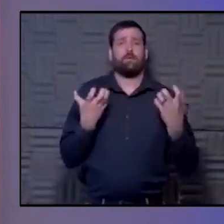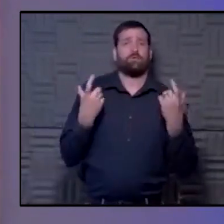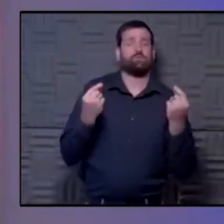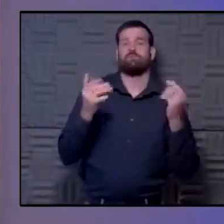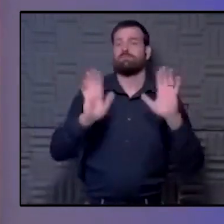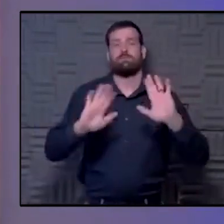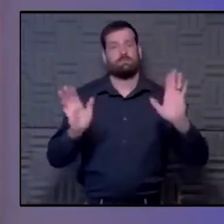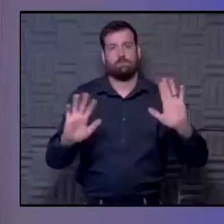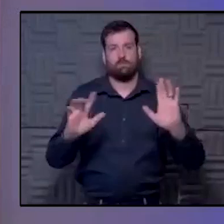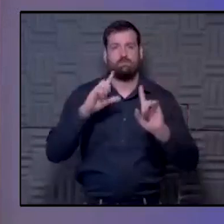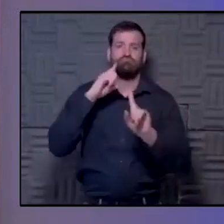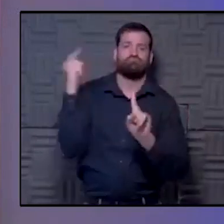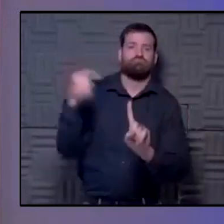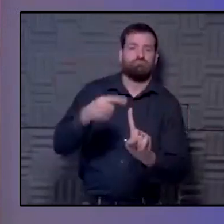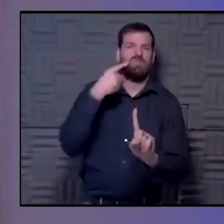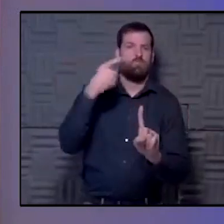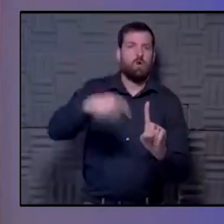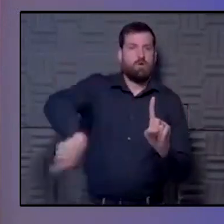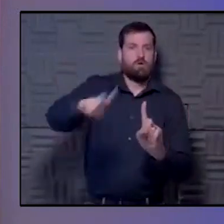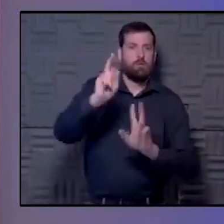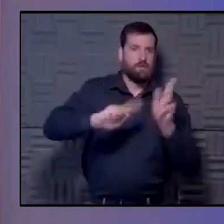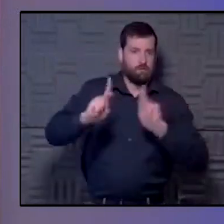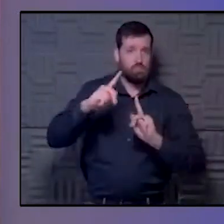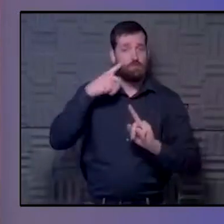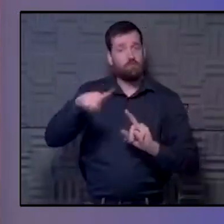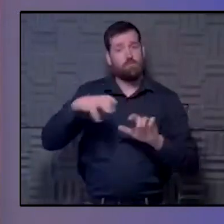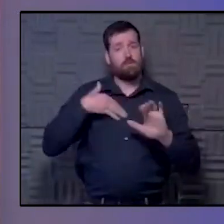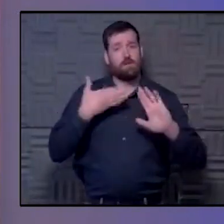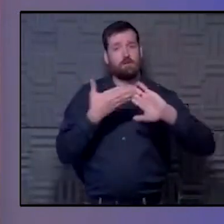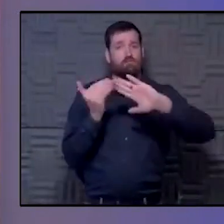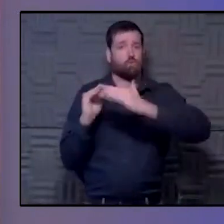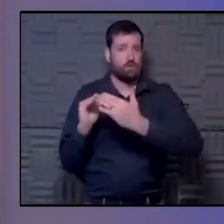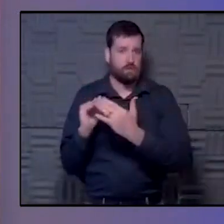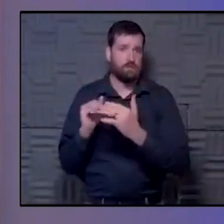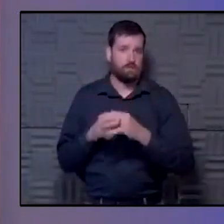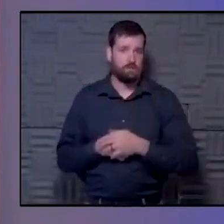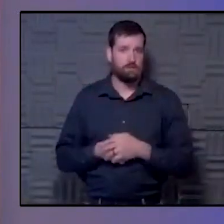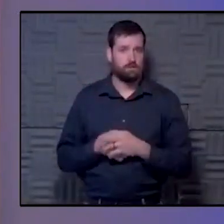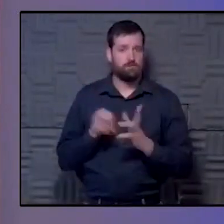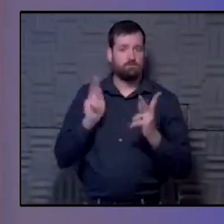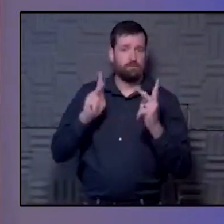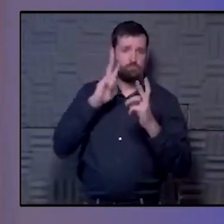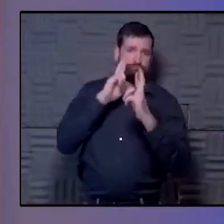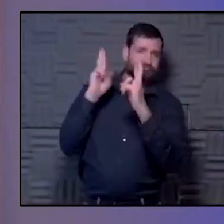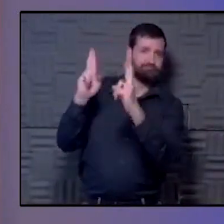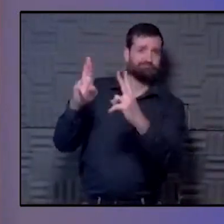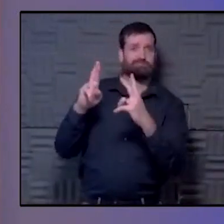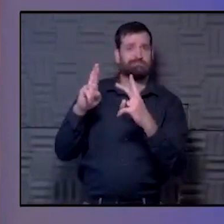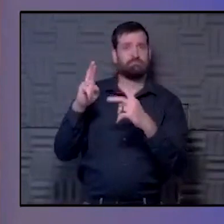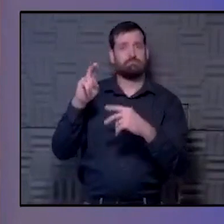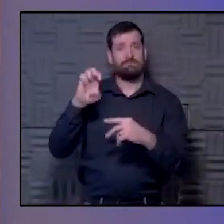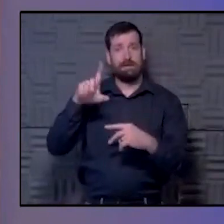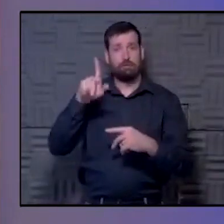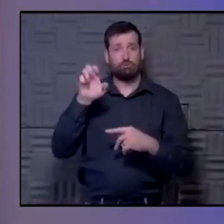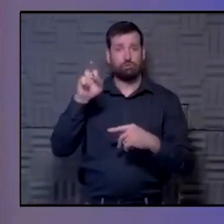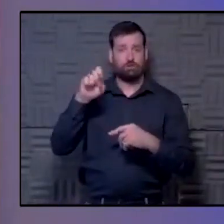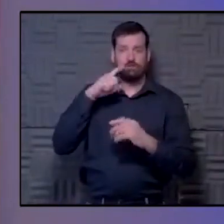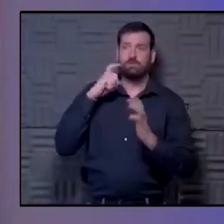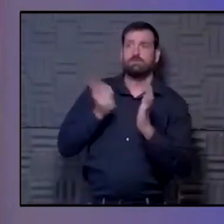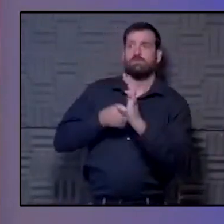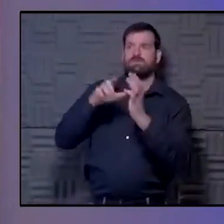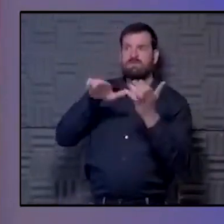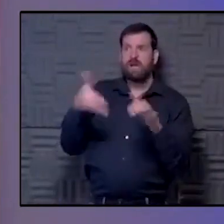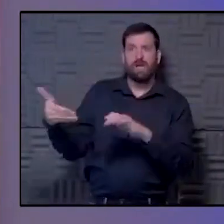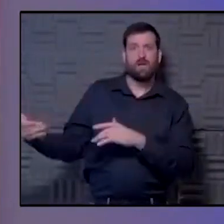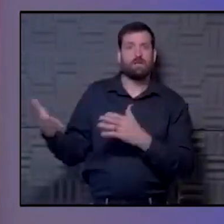no, I need to do this for my people, for my tribe, for my community. And so people respect their elders, and they saw their elders dying. So when they were asked to